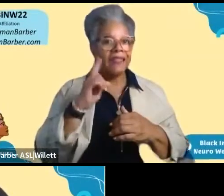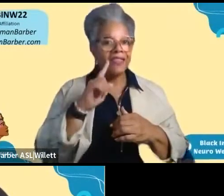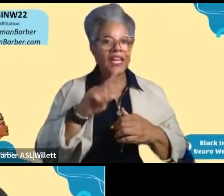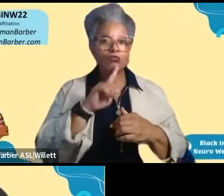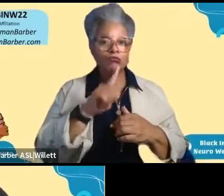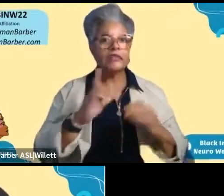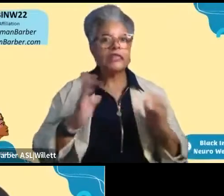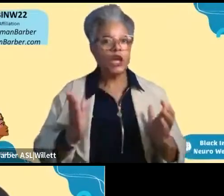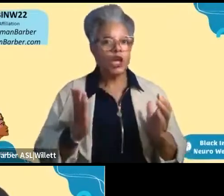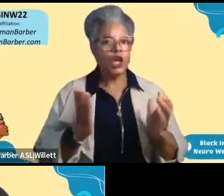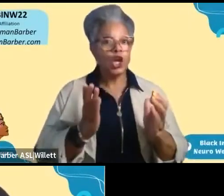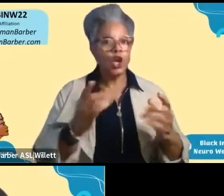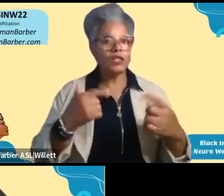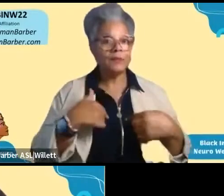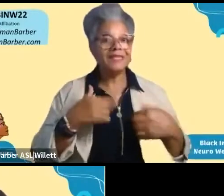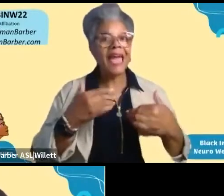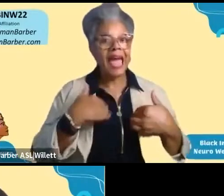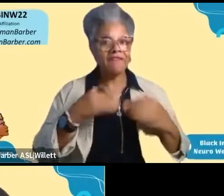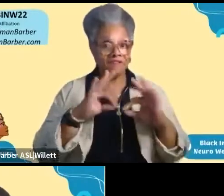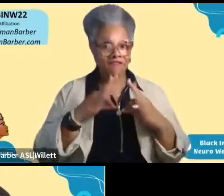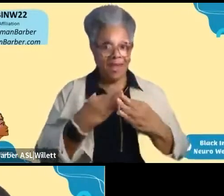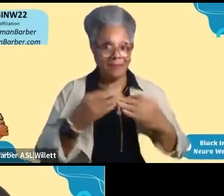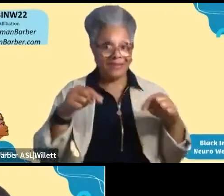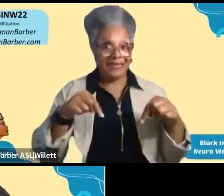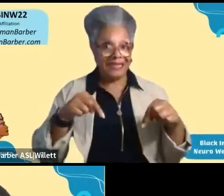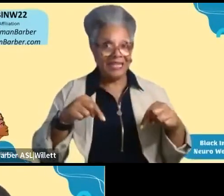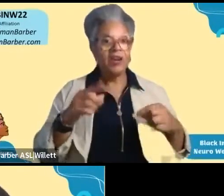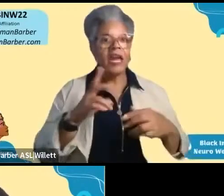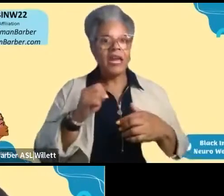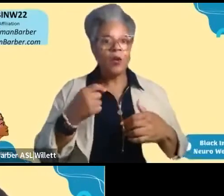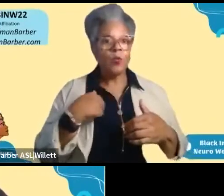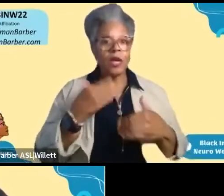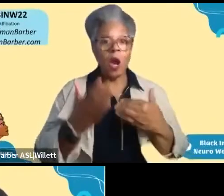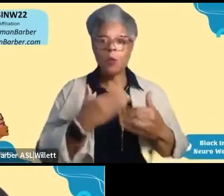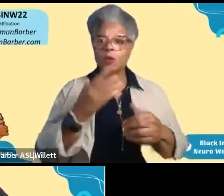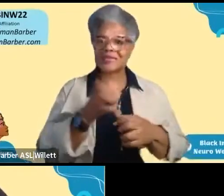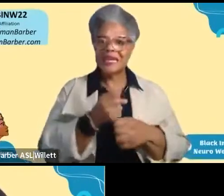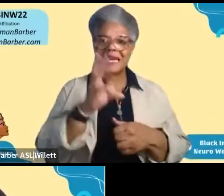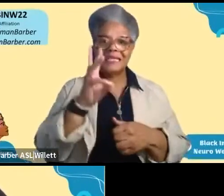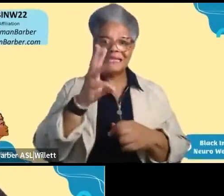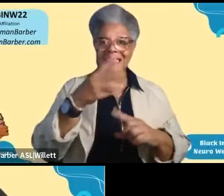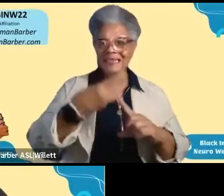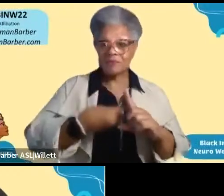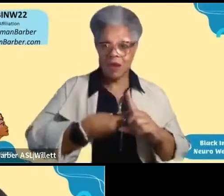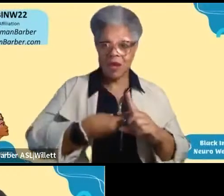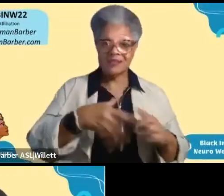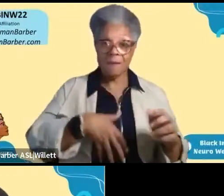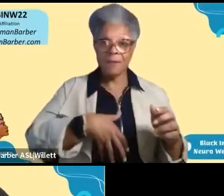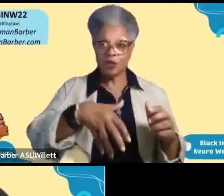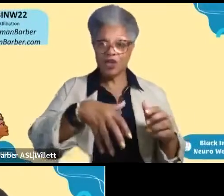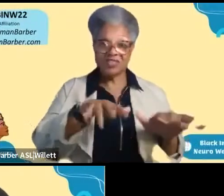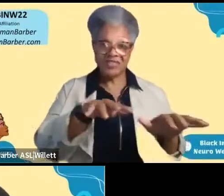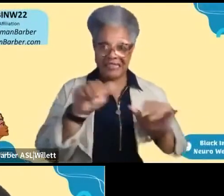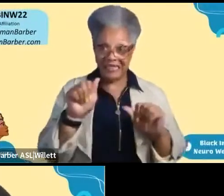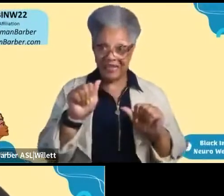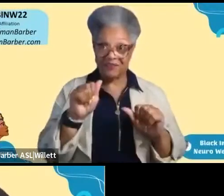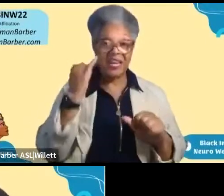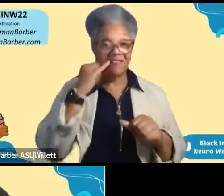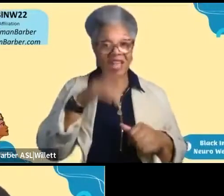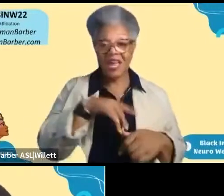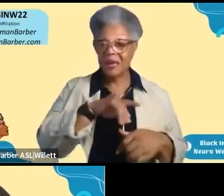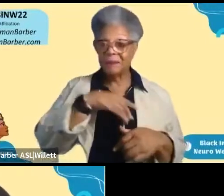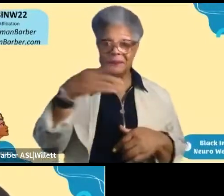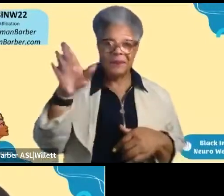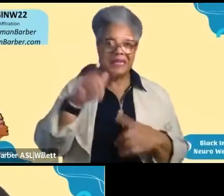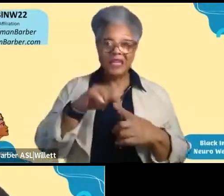me to have a family. So we almost get 6 months of maternity leave. Had I been in the US, that would have